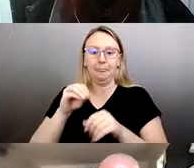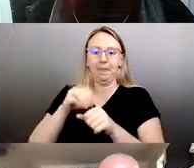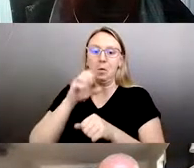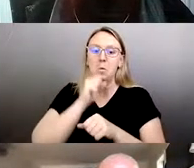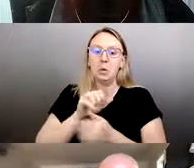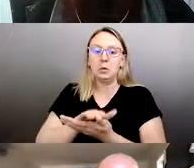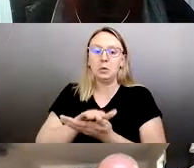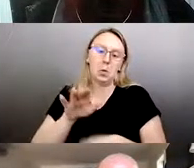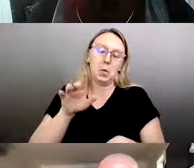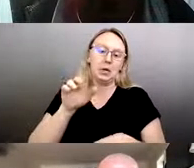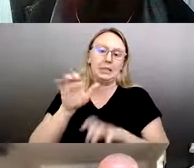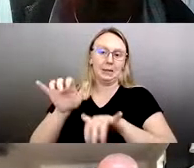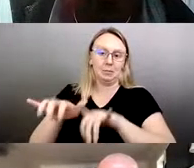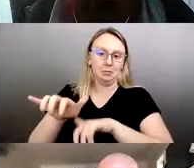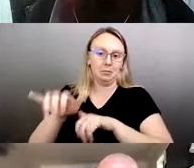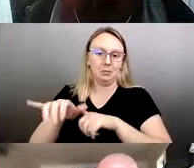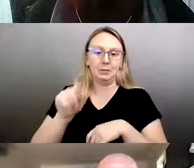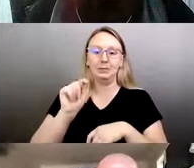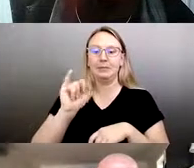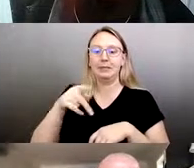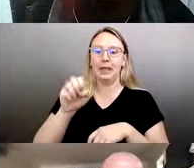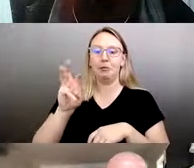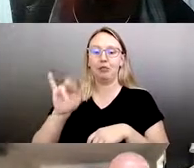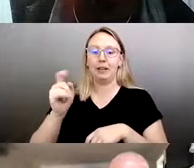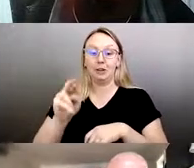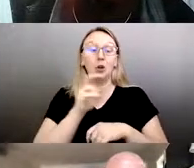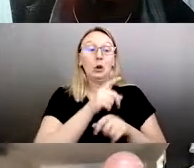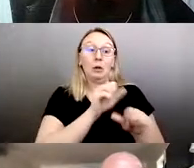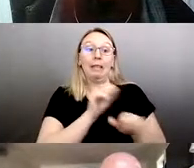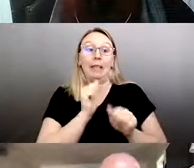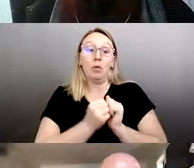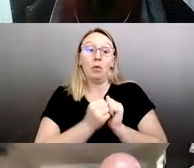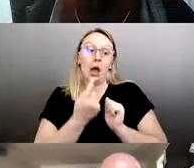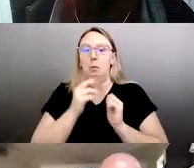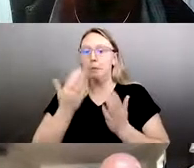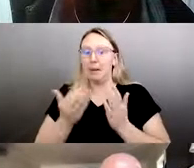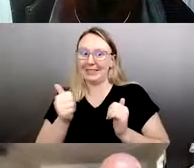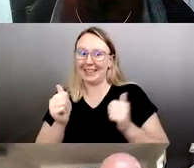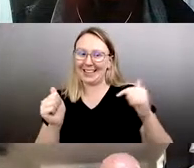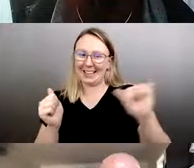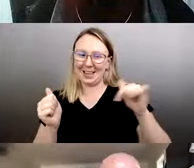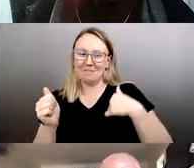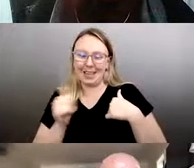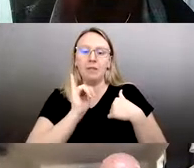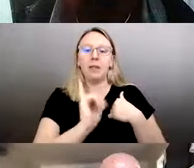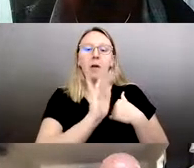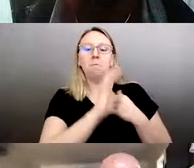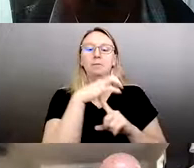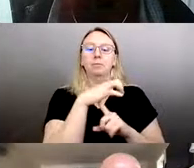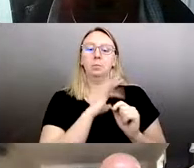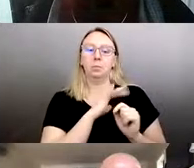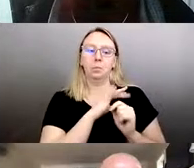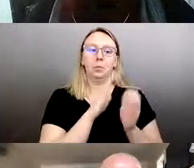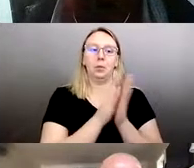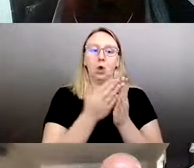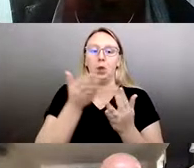case, 10 of their free bookmarks highlighting artists whose homes have been preserved as public sites. And that's a wonderful